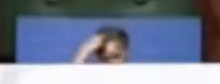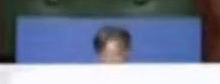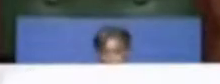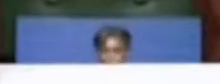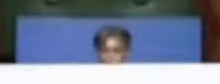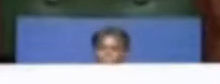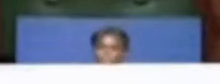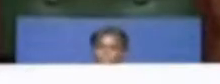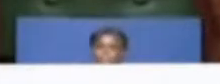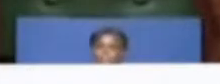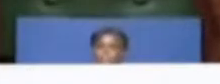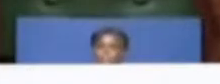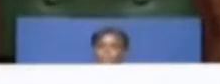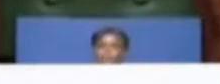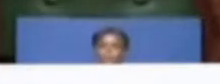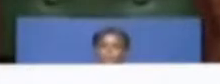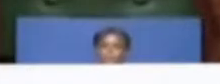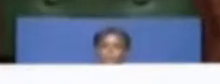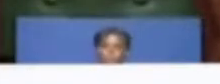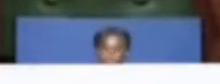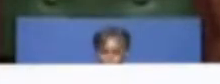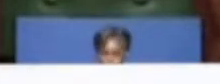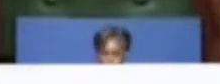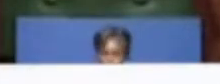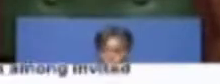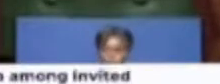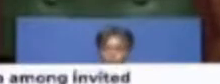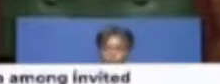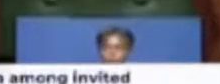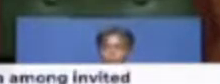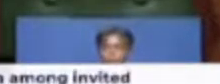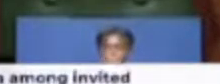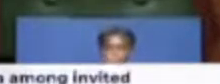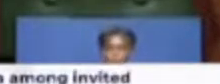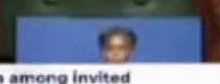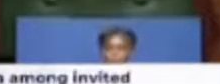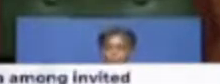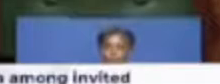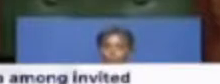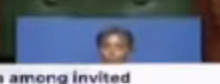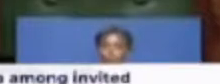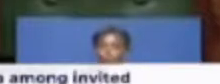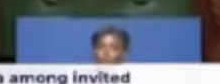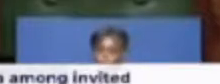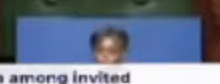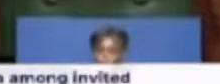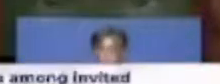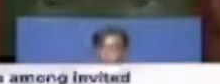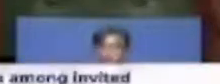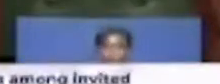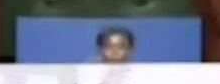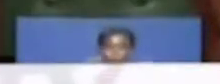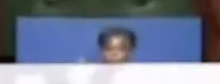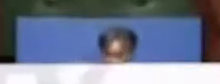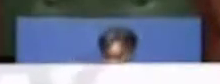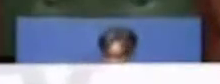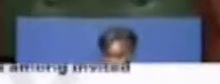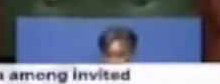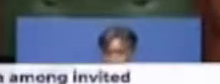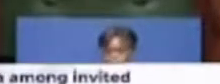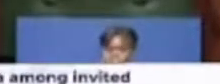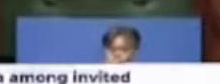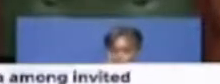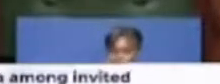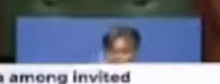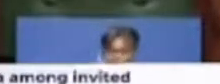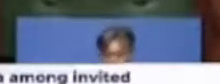also be breaking ground on an additional 3 level 4 hospitals, one in Eldoret for the Defense Forces, one